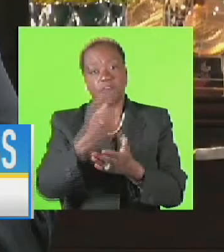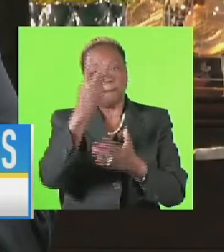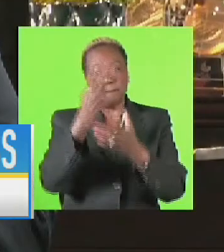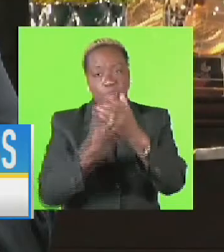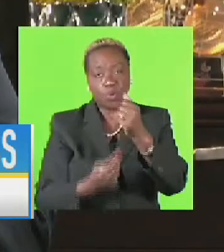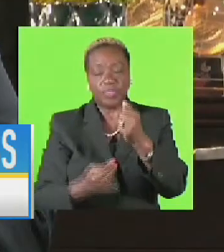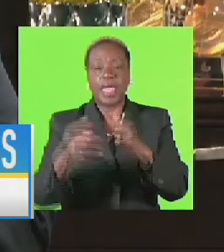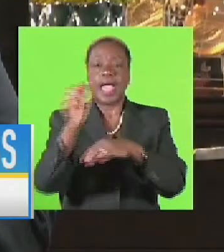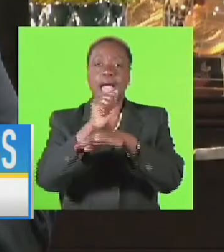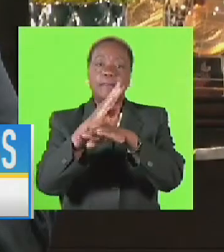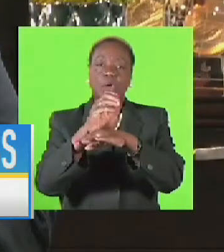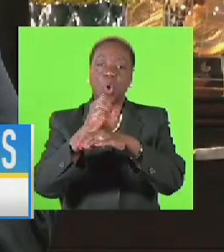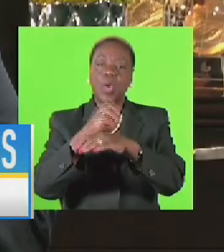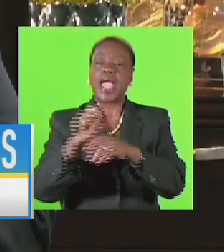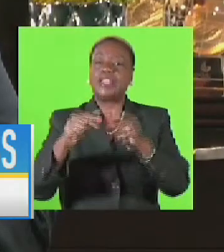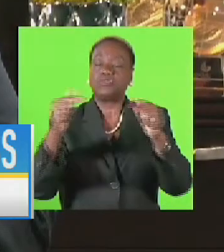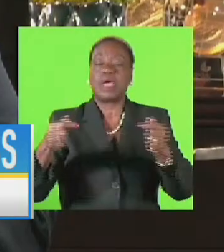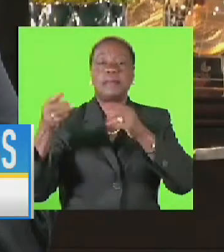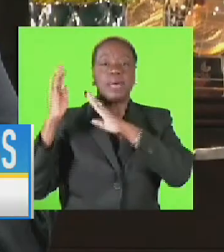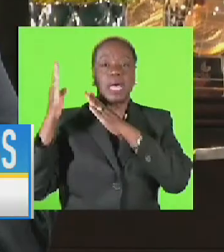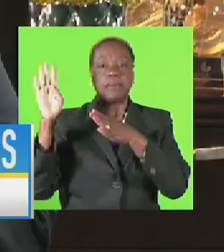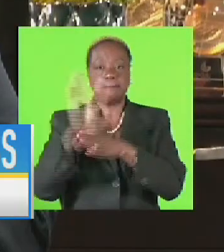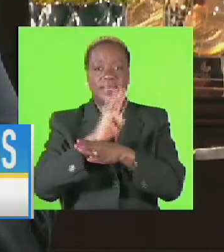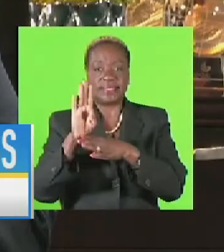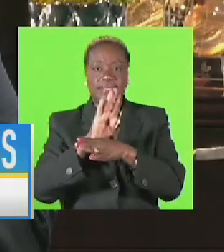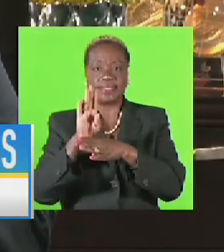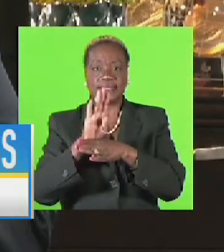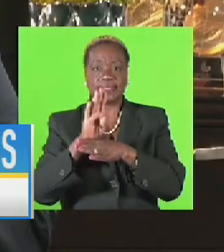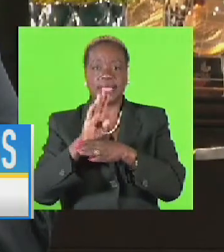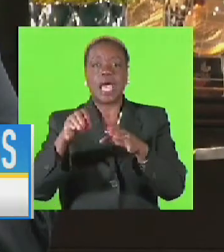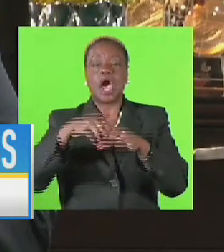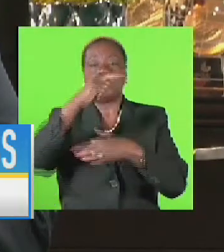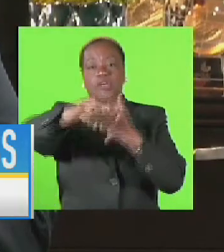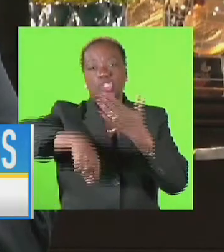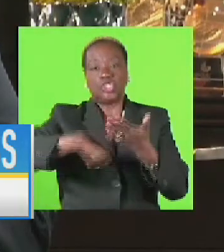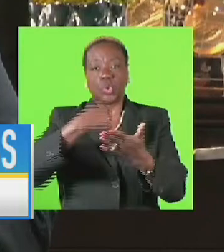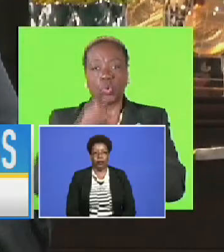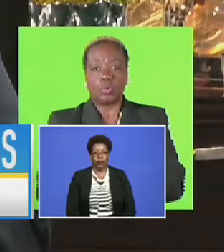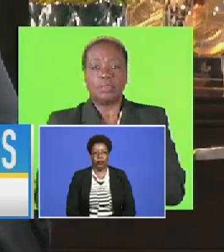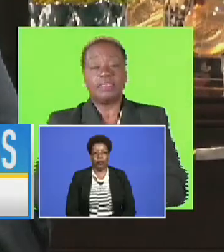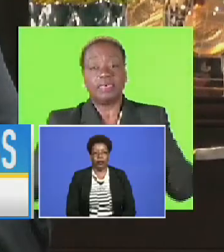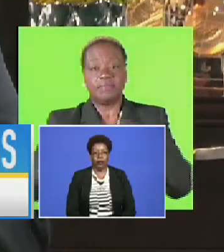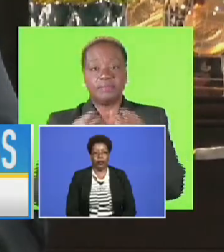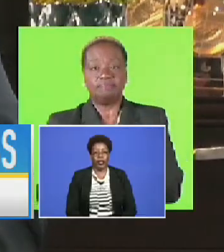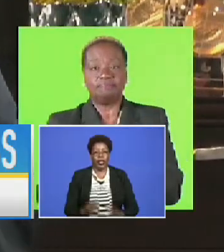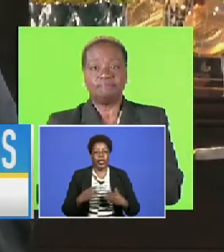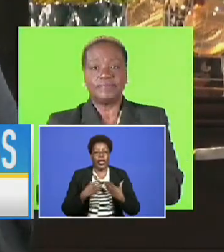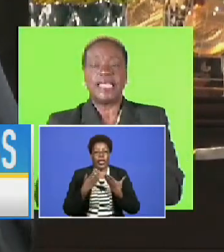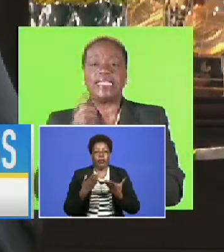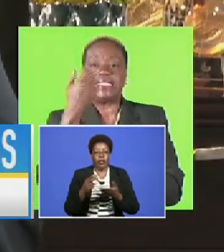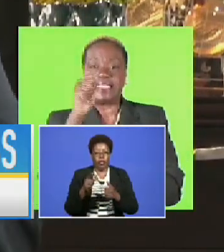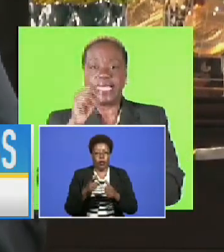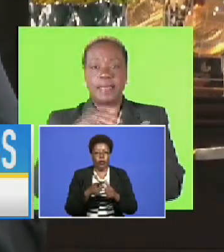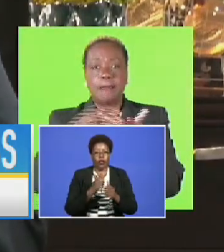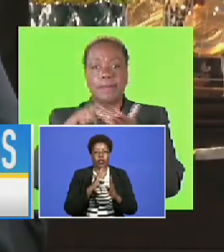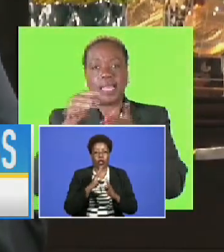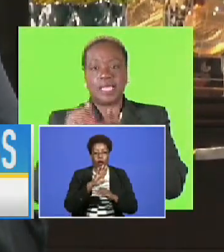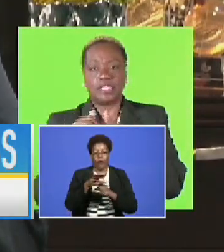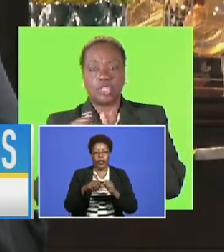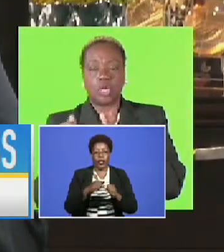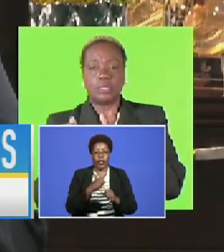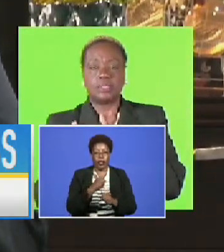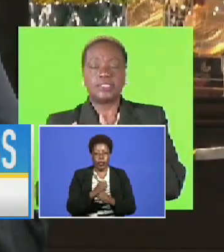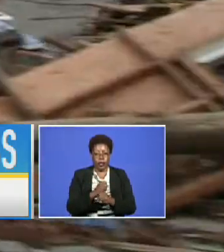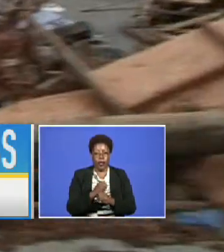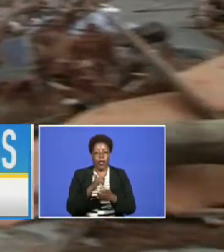total allocated of $10 million. Prime Minister Minnis admitted in his first national address for the year that